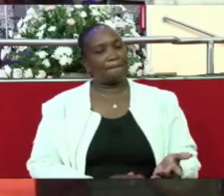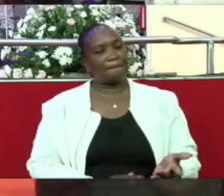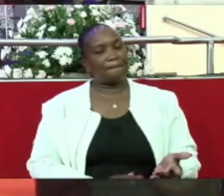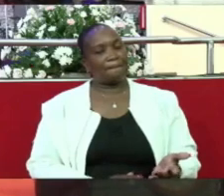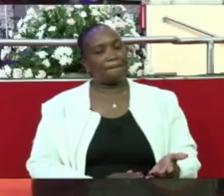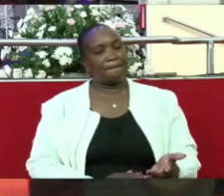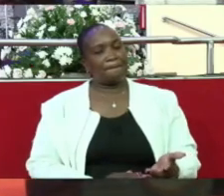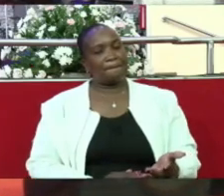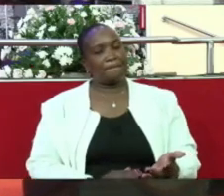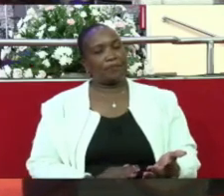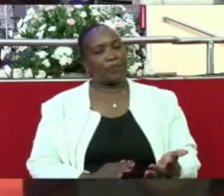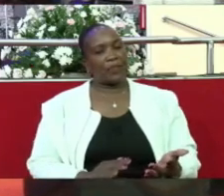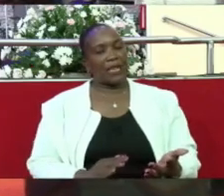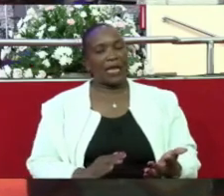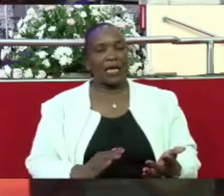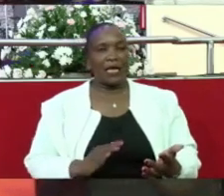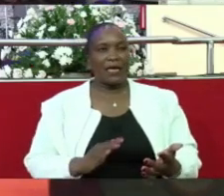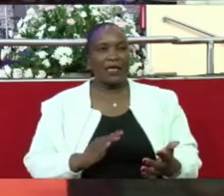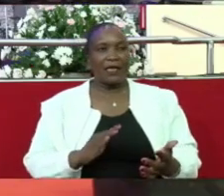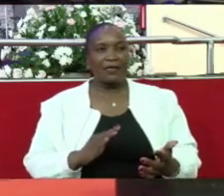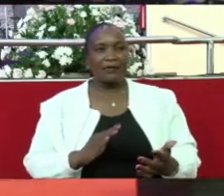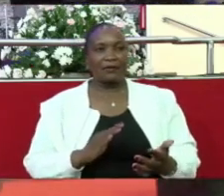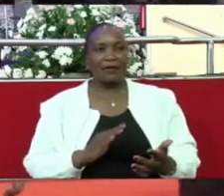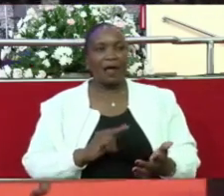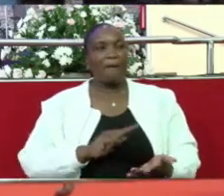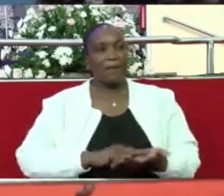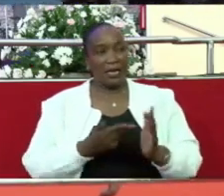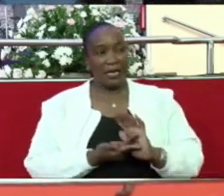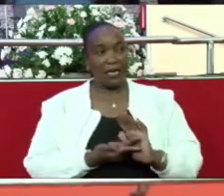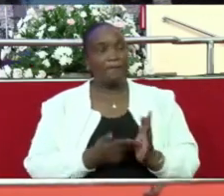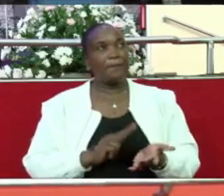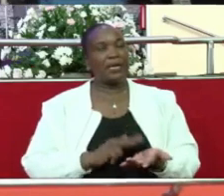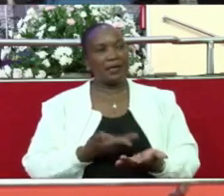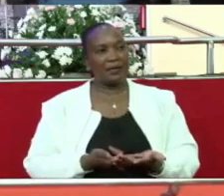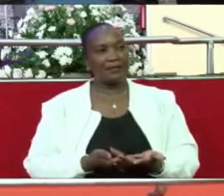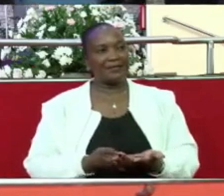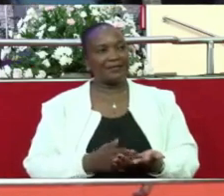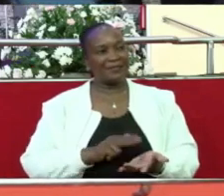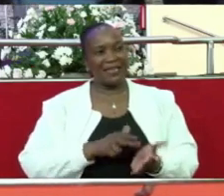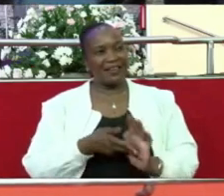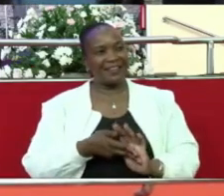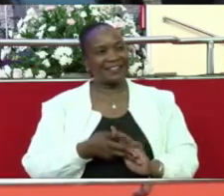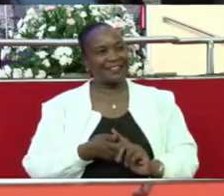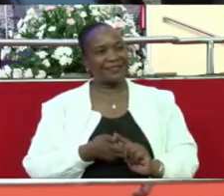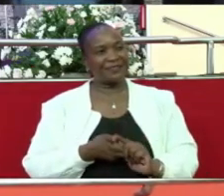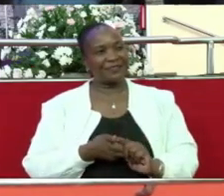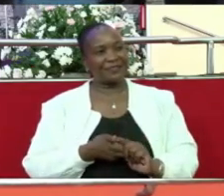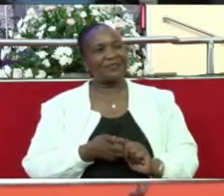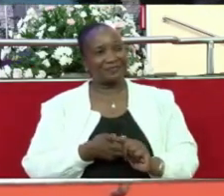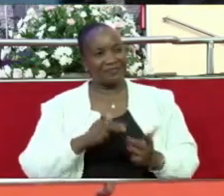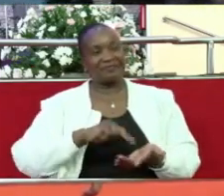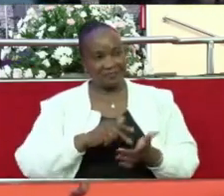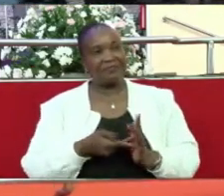of us need to take. Ya kwamba kuna hatua tunahitaji kuchukua. Because the throne will not come to us. Kwa sababu haitatujia sisi. It is not God who will come to